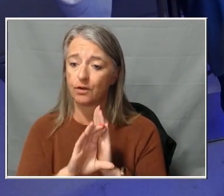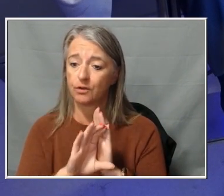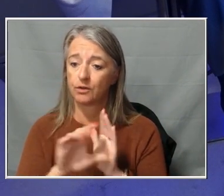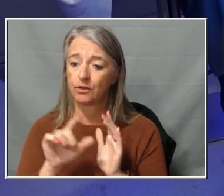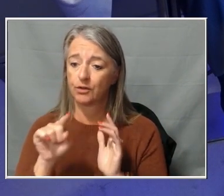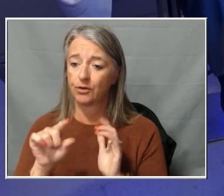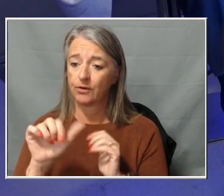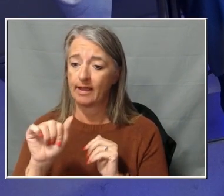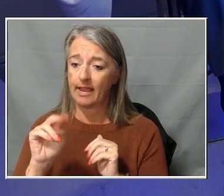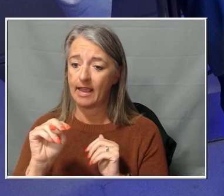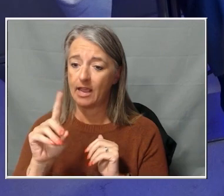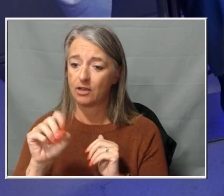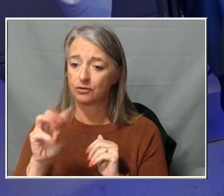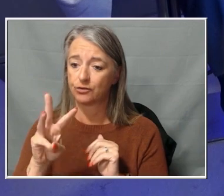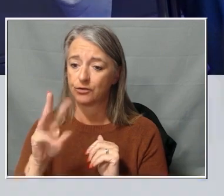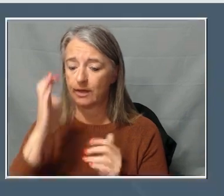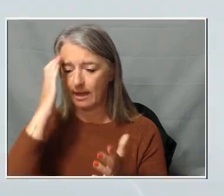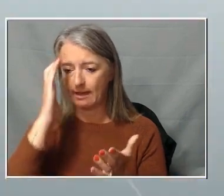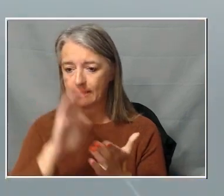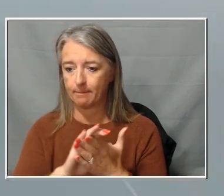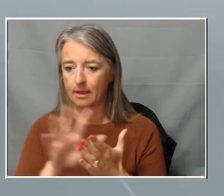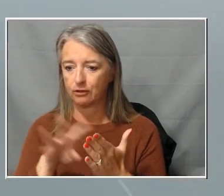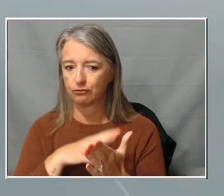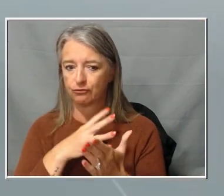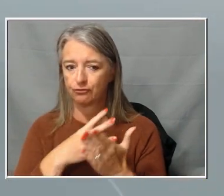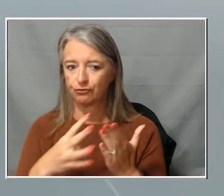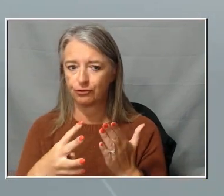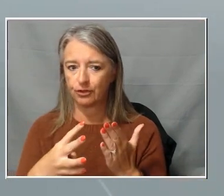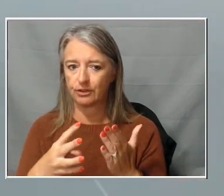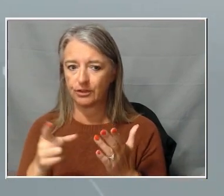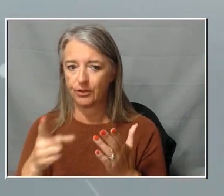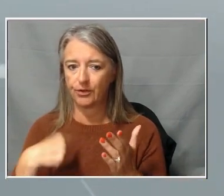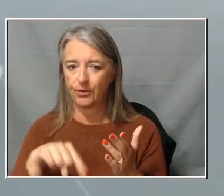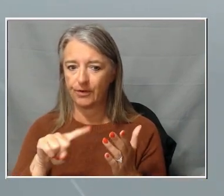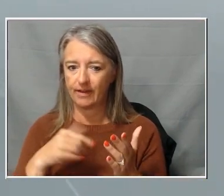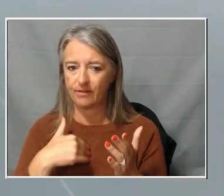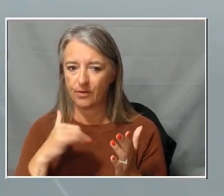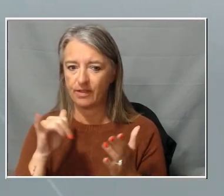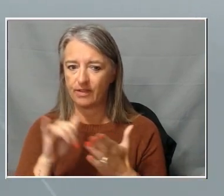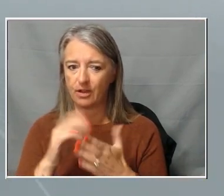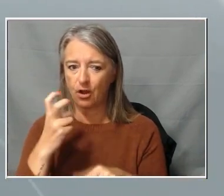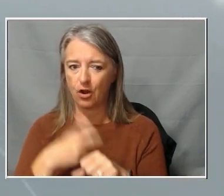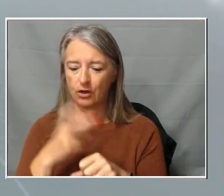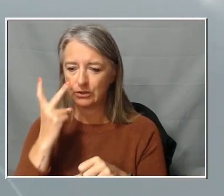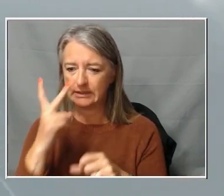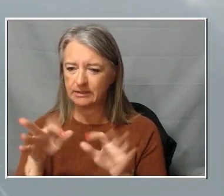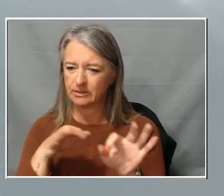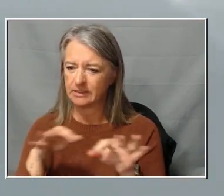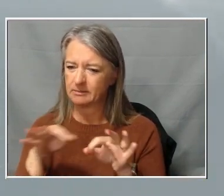your husband, a little chart that you have. It's hard to see, so just tell us what's on that chart and why you guys holding it